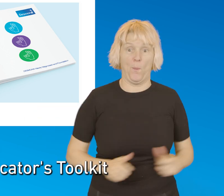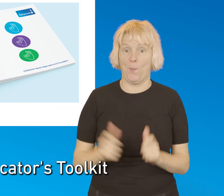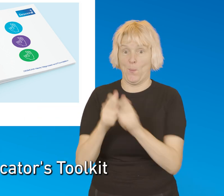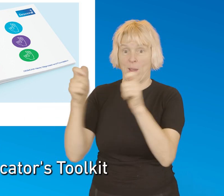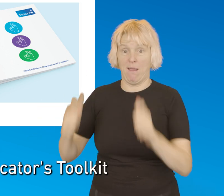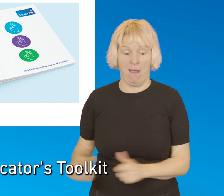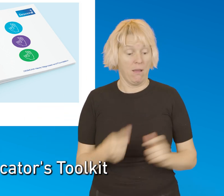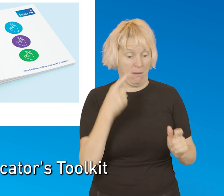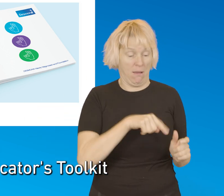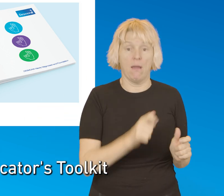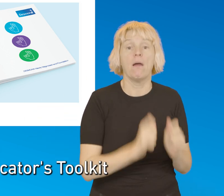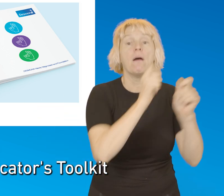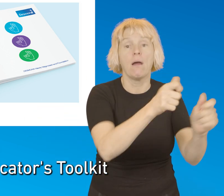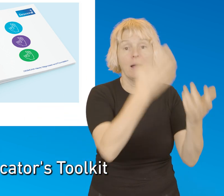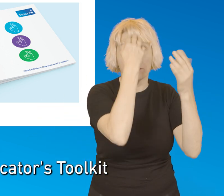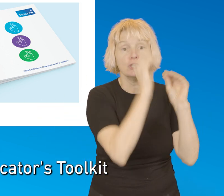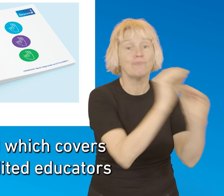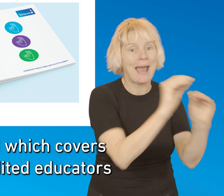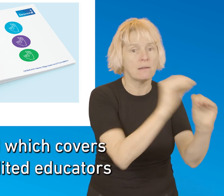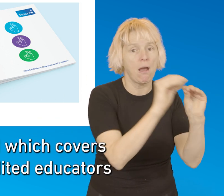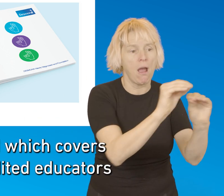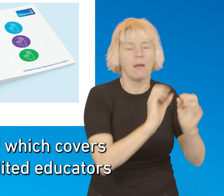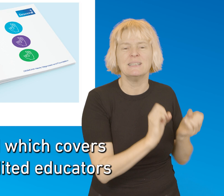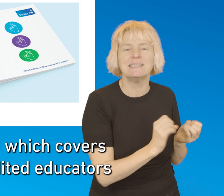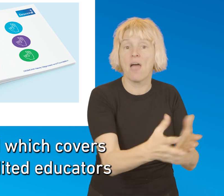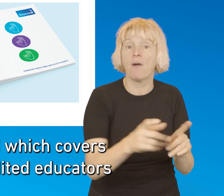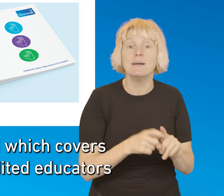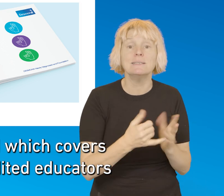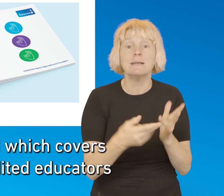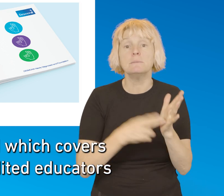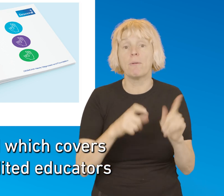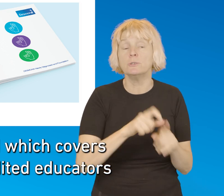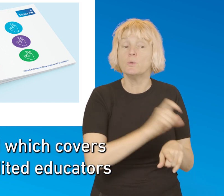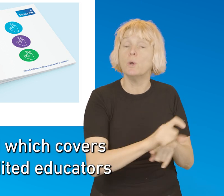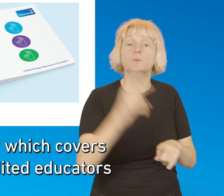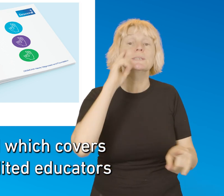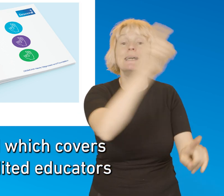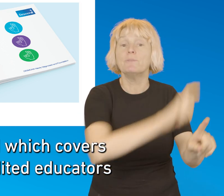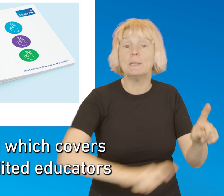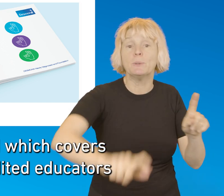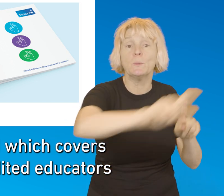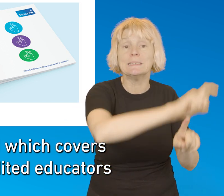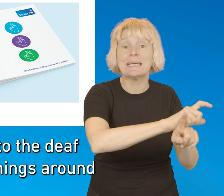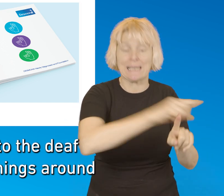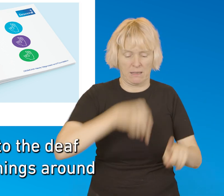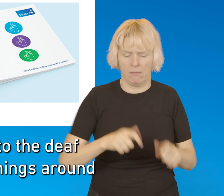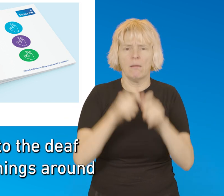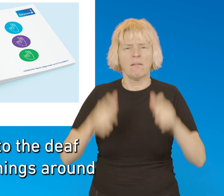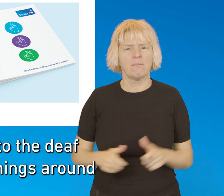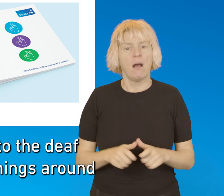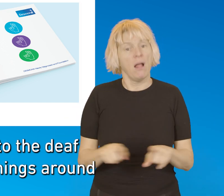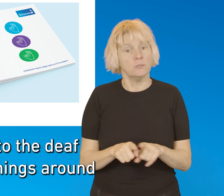In addition to this resource, an educator's toolkit has also been developed, which covers considerations for accredited educators